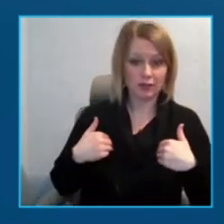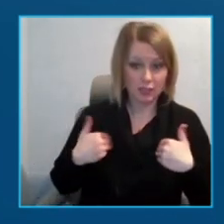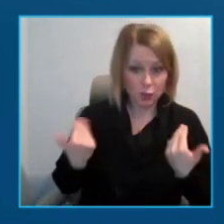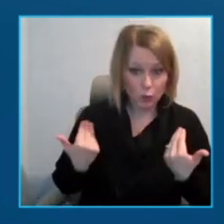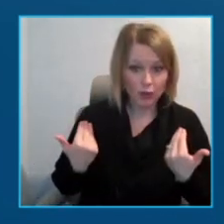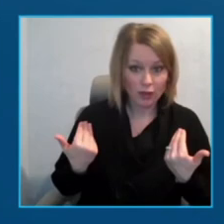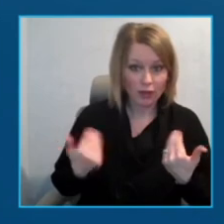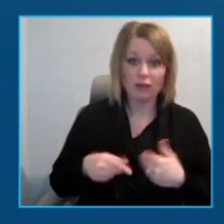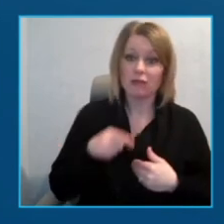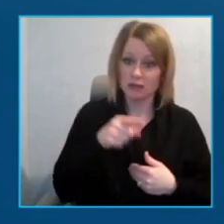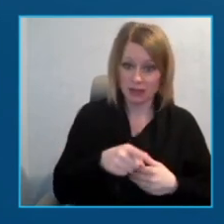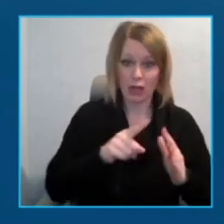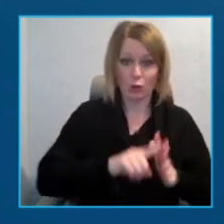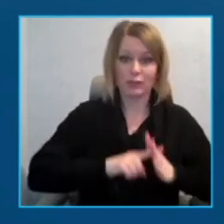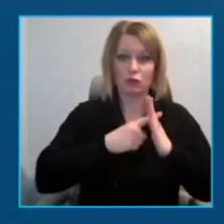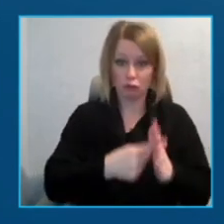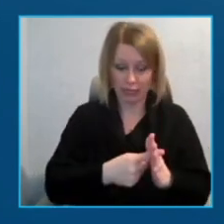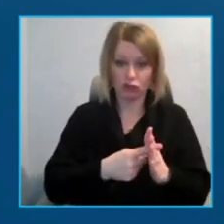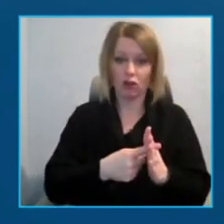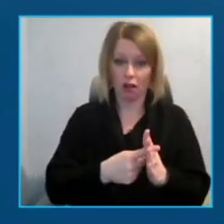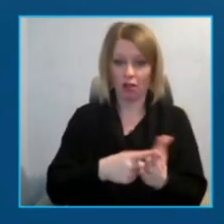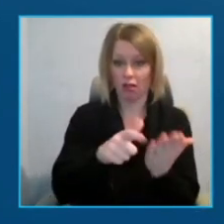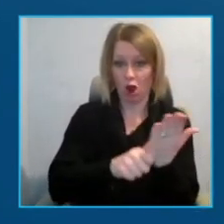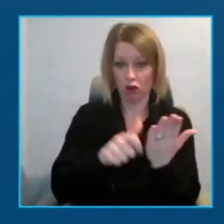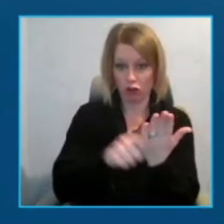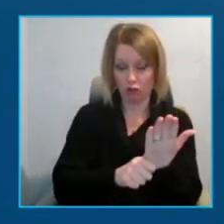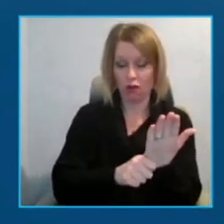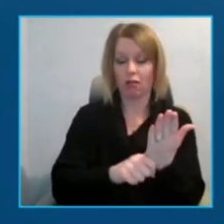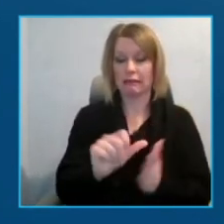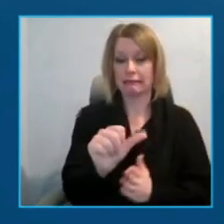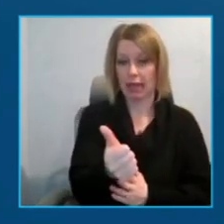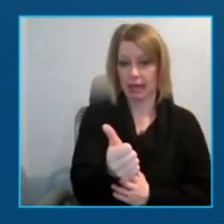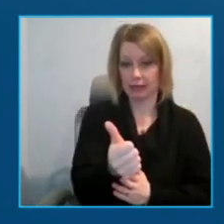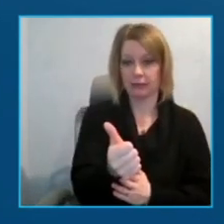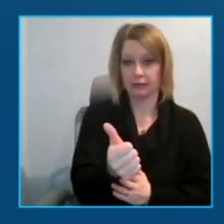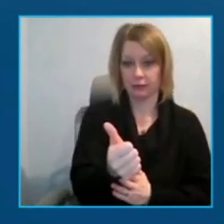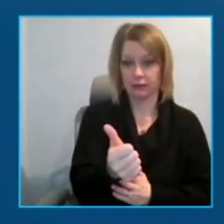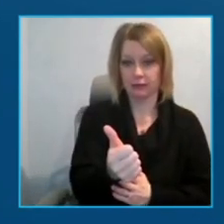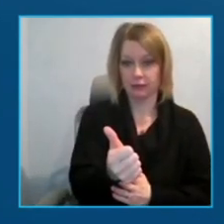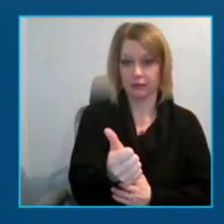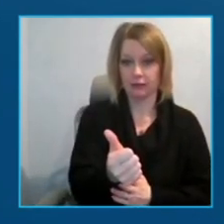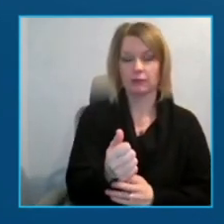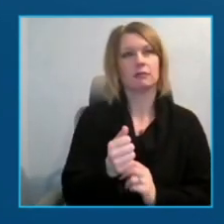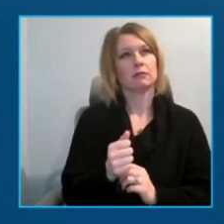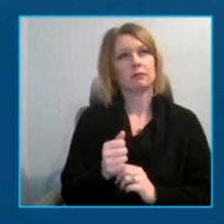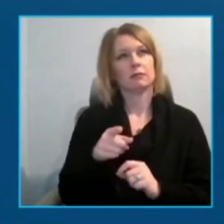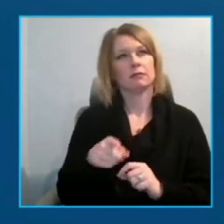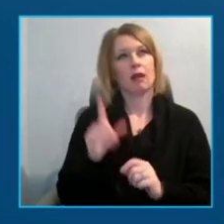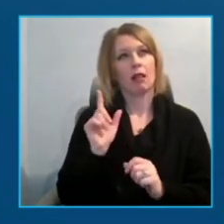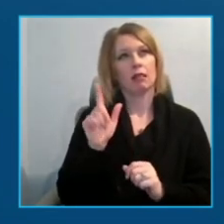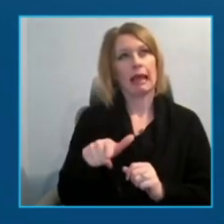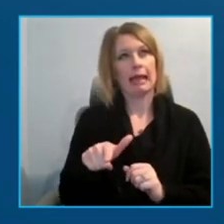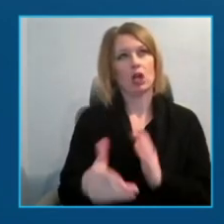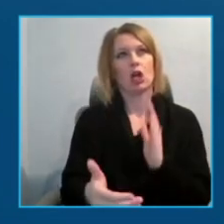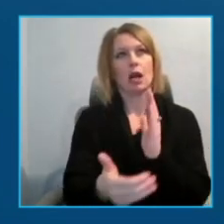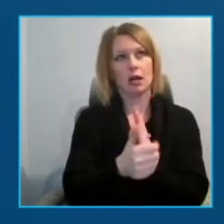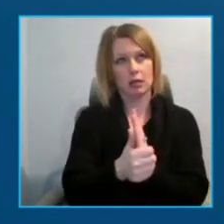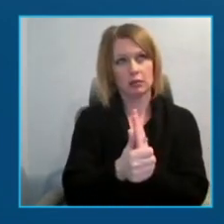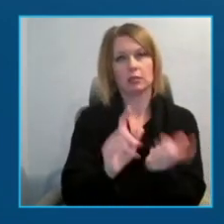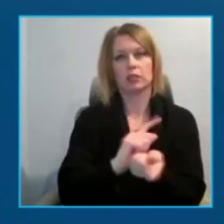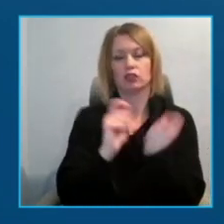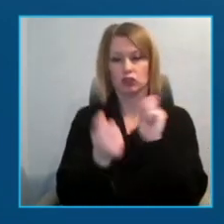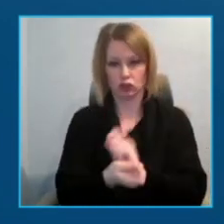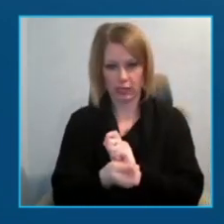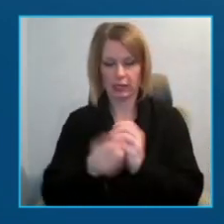provision of Article 10, which was later amended and renumbered to be Article